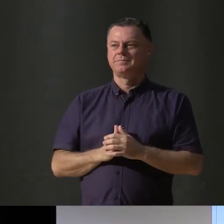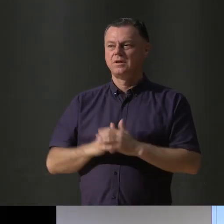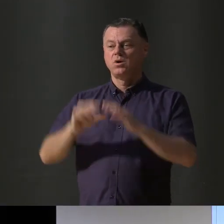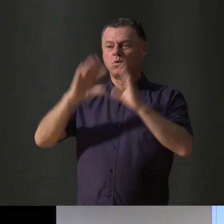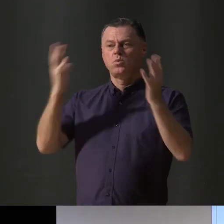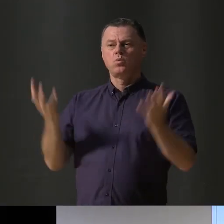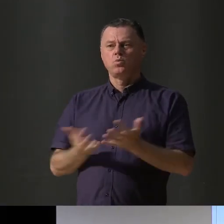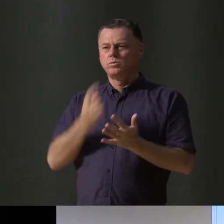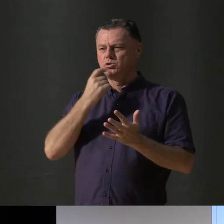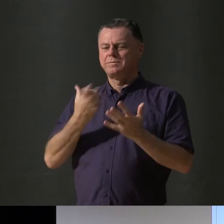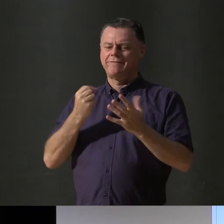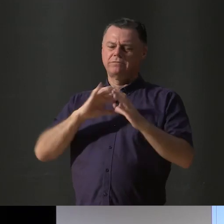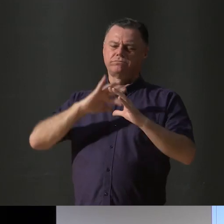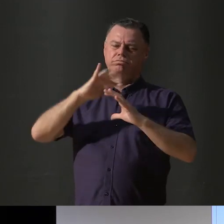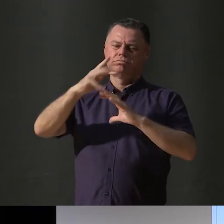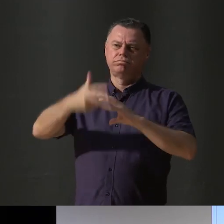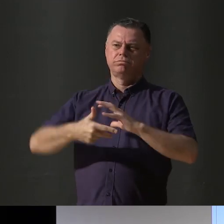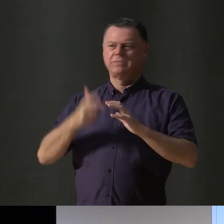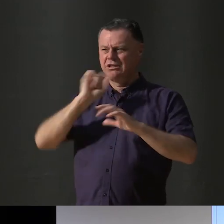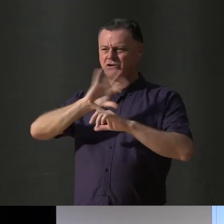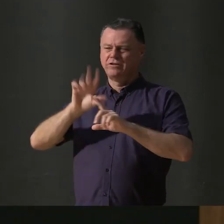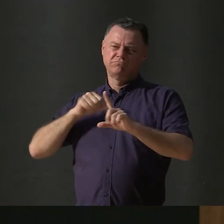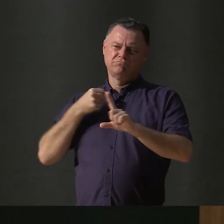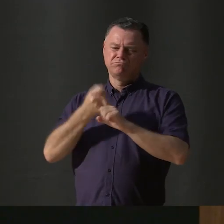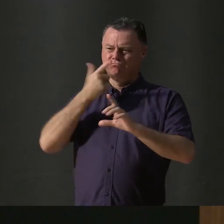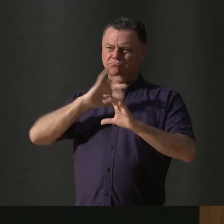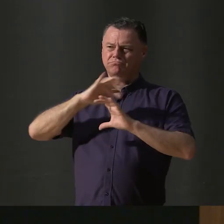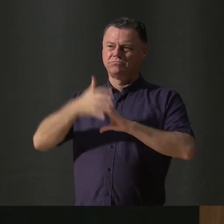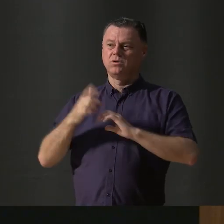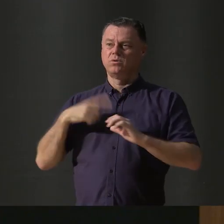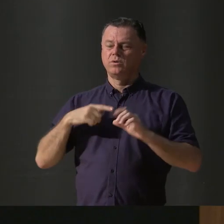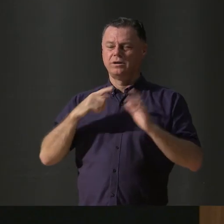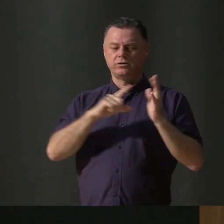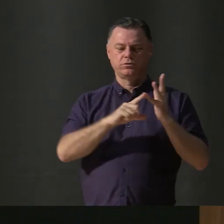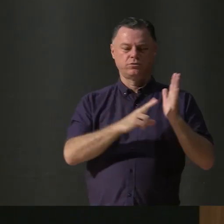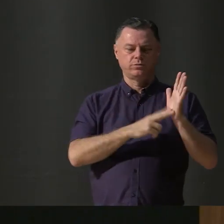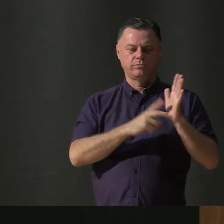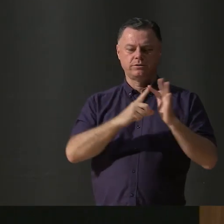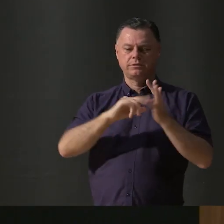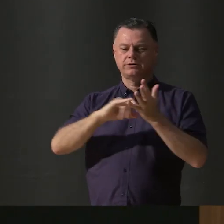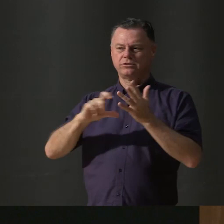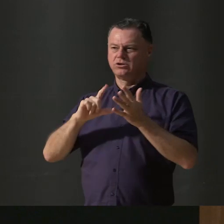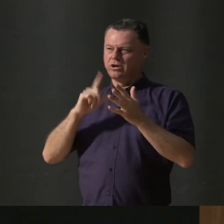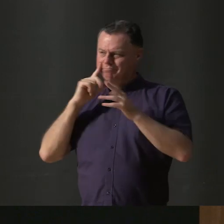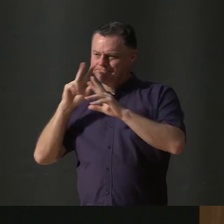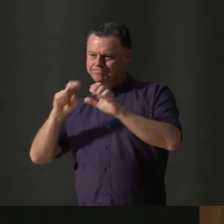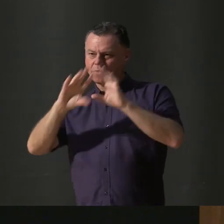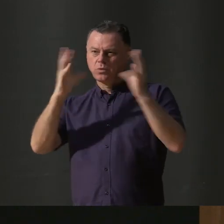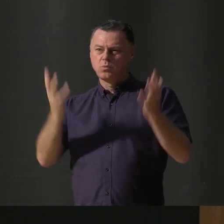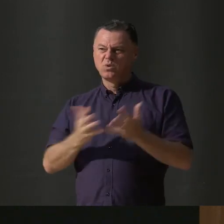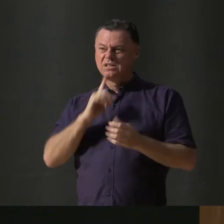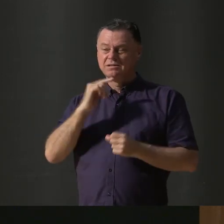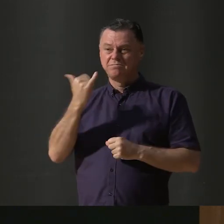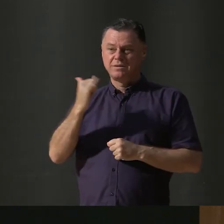significantly impacted by the COVID-19 pandemic, with UNESCO reporting that as many as 13% may